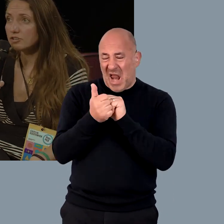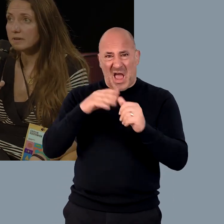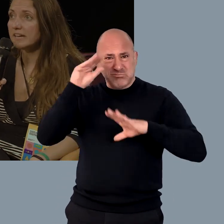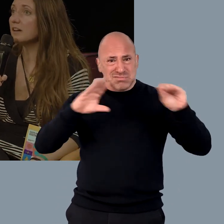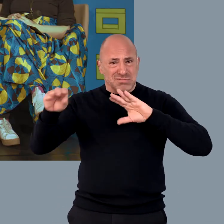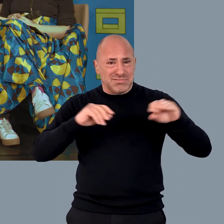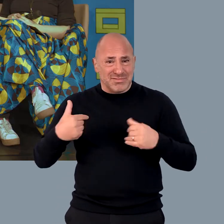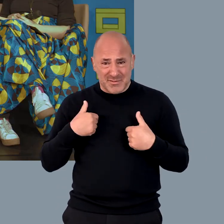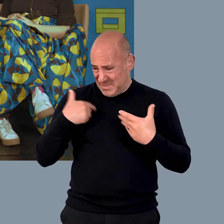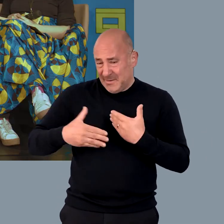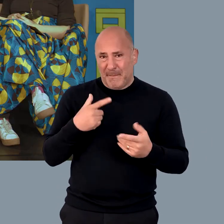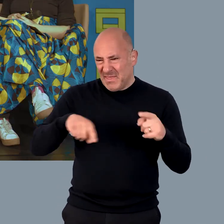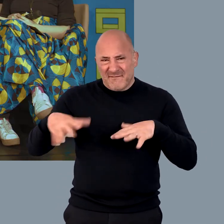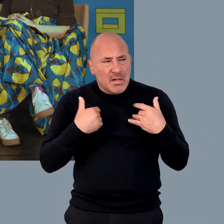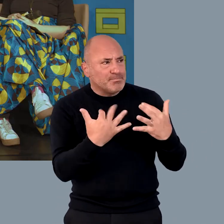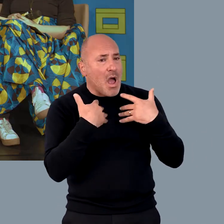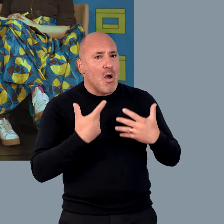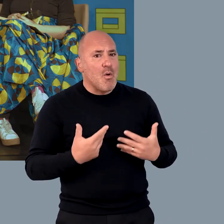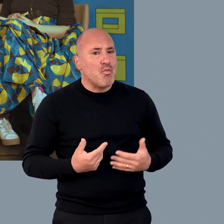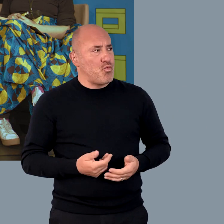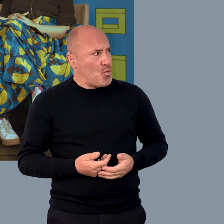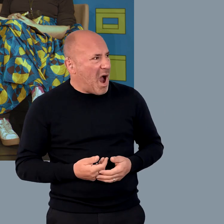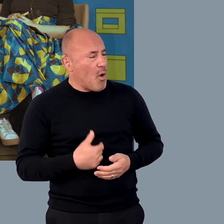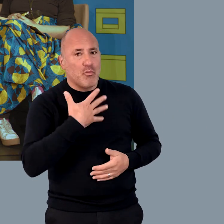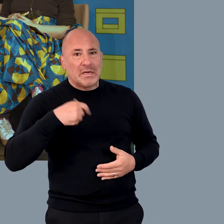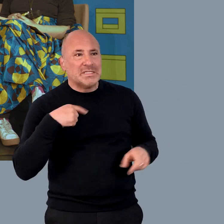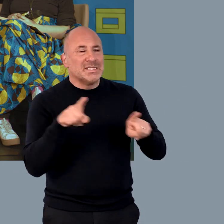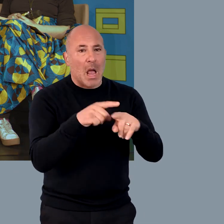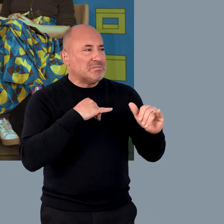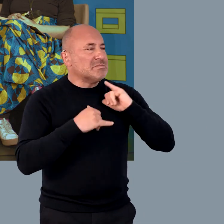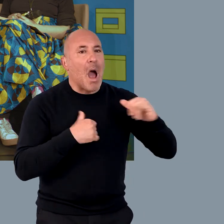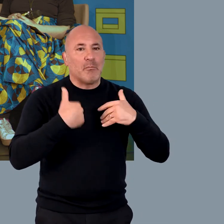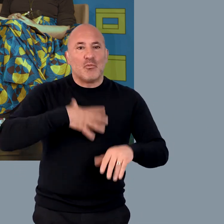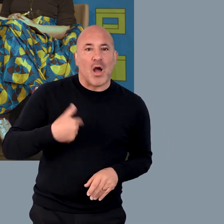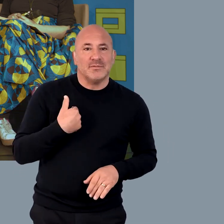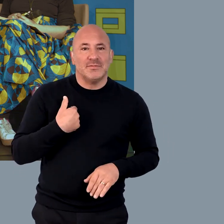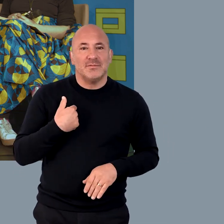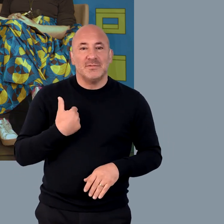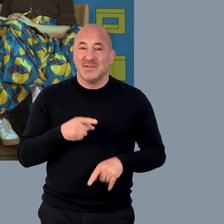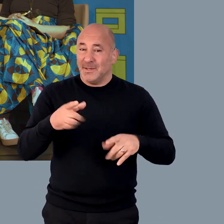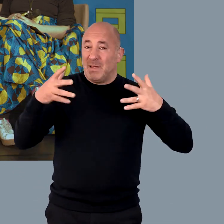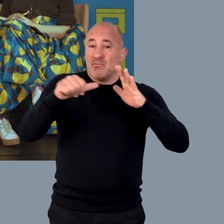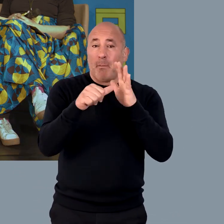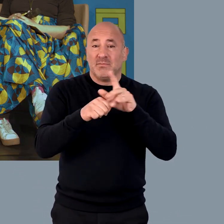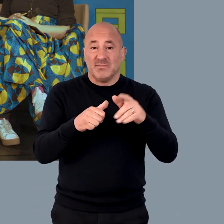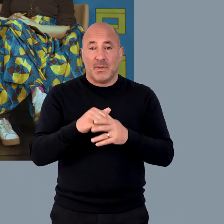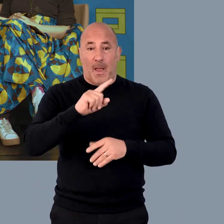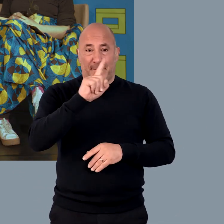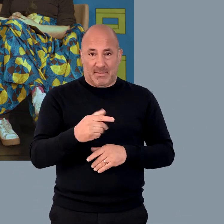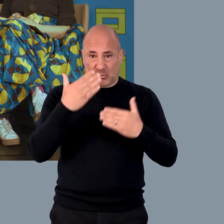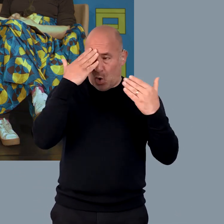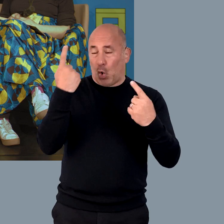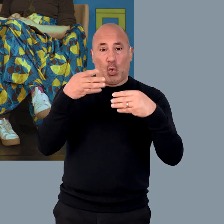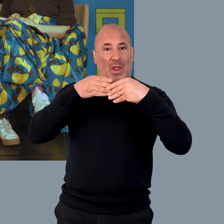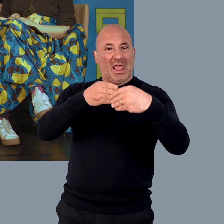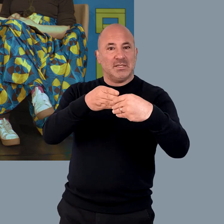on your social media, put it on your website, tell as many allies as you can about what you're doing so that you can inspire them to do the same thing. Because